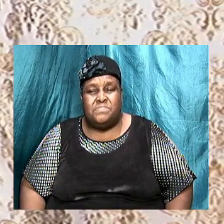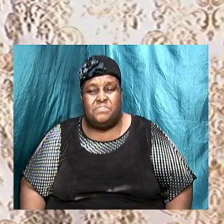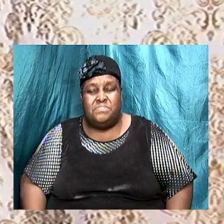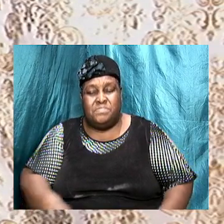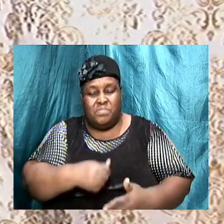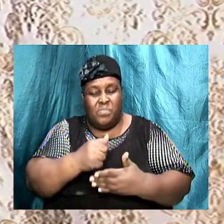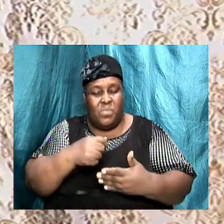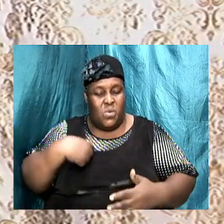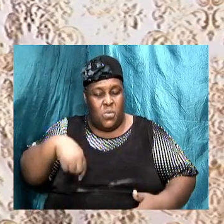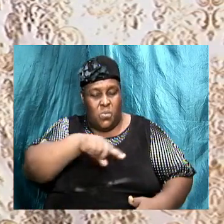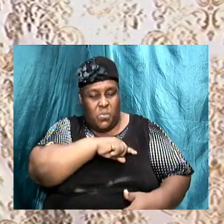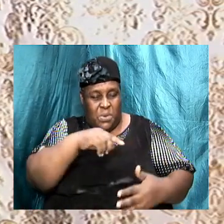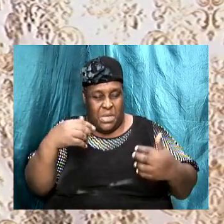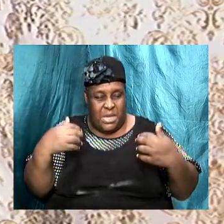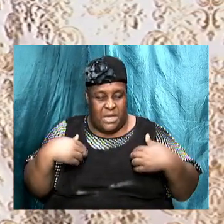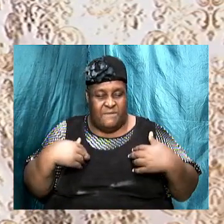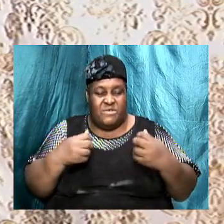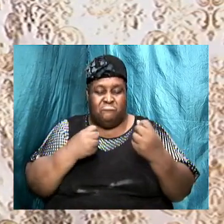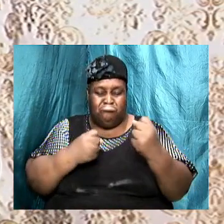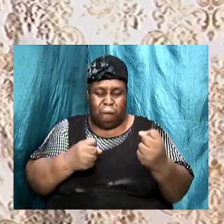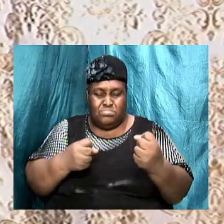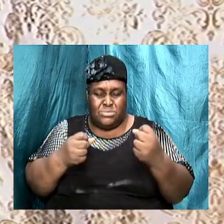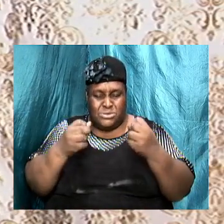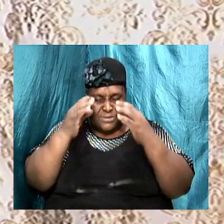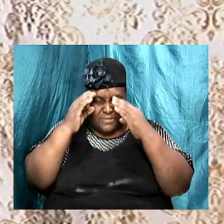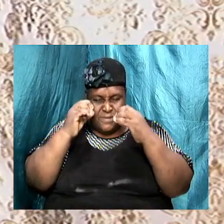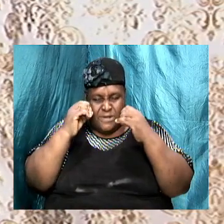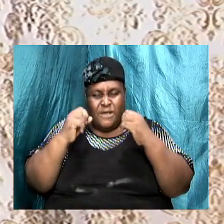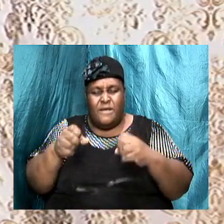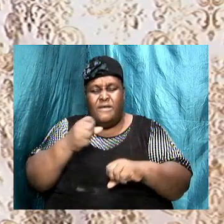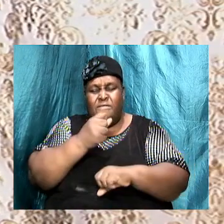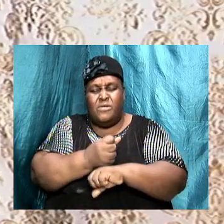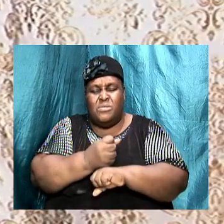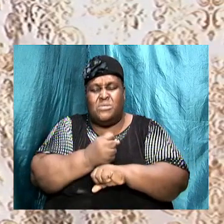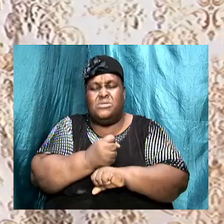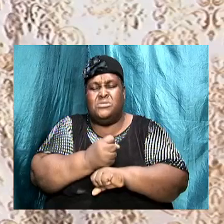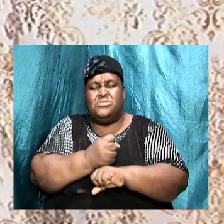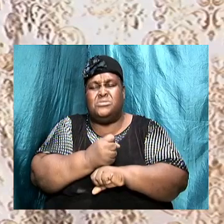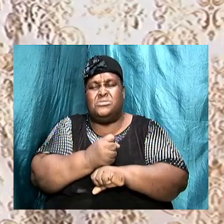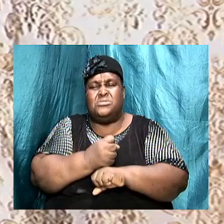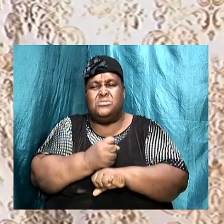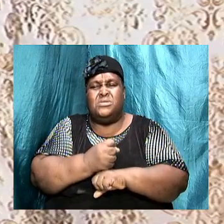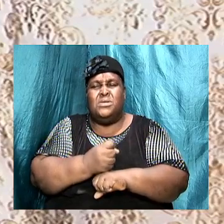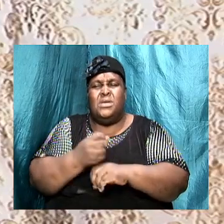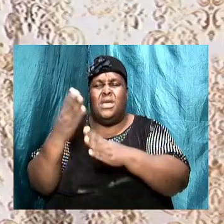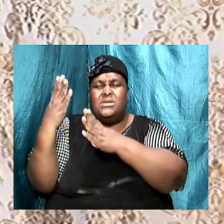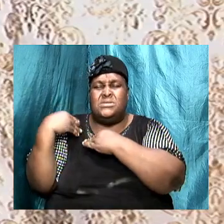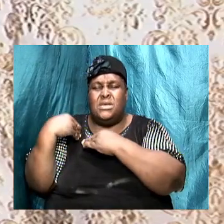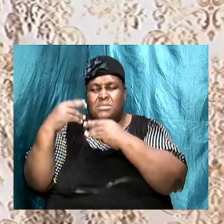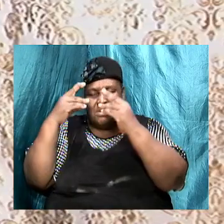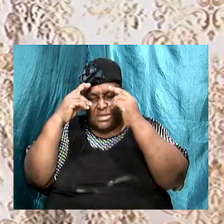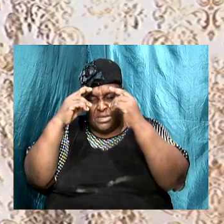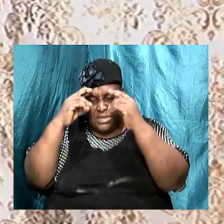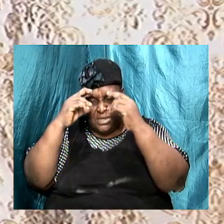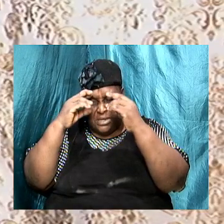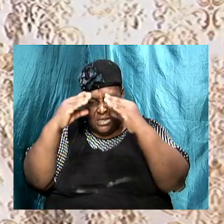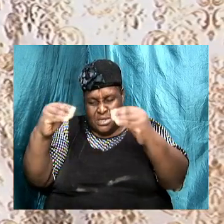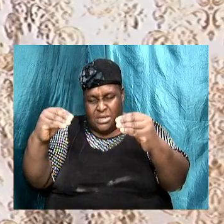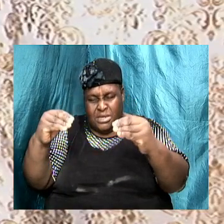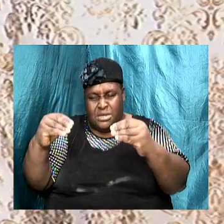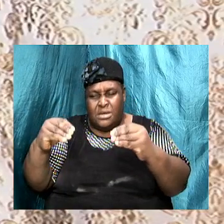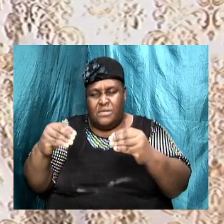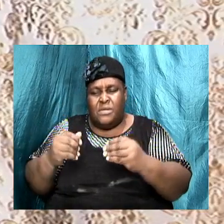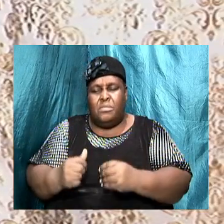Amen. So we have a solid foundation when we accept the teachings of the apostles, when we accept the teachings of